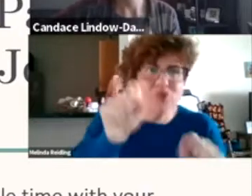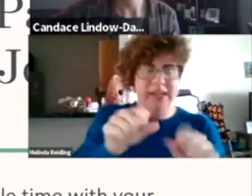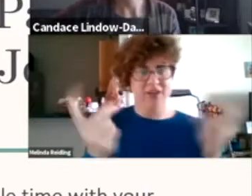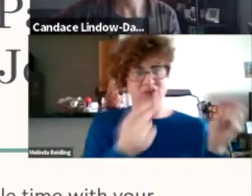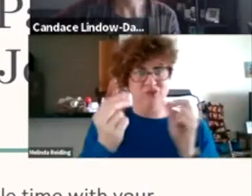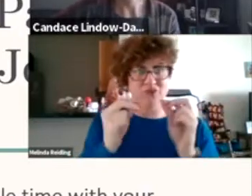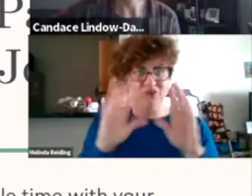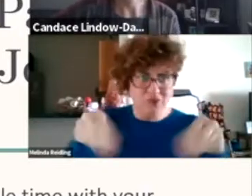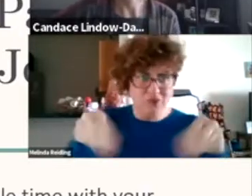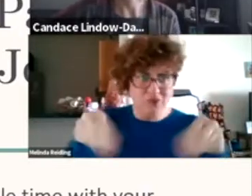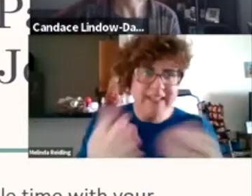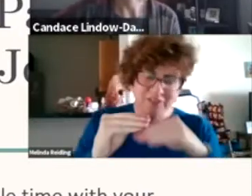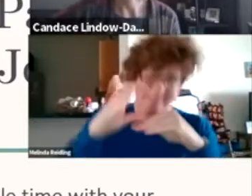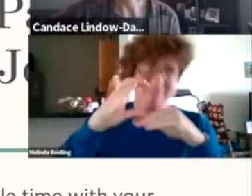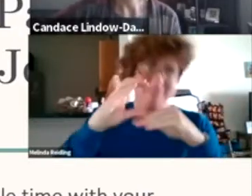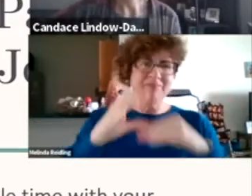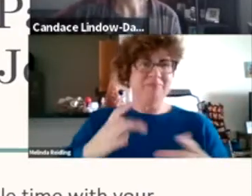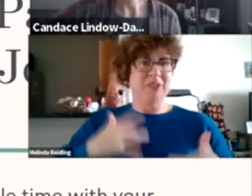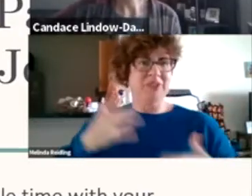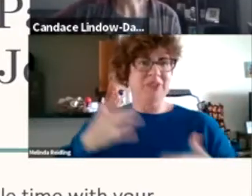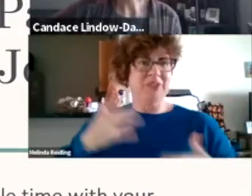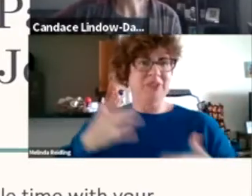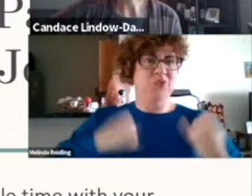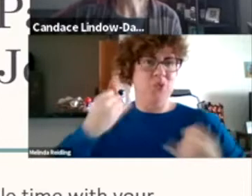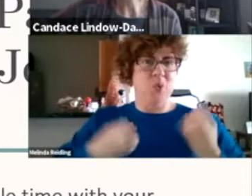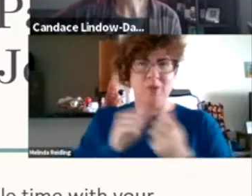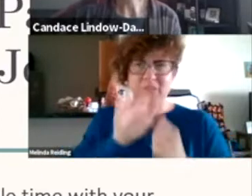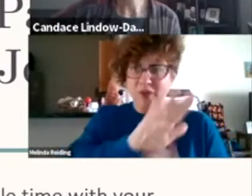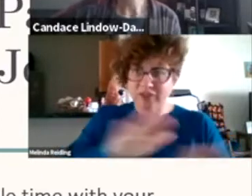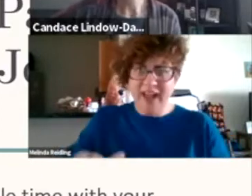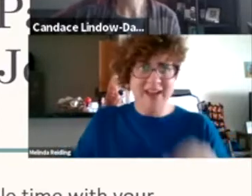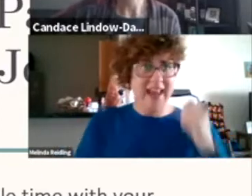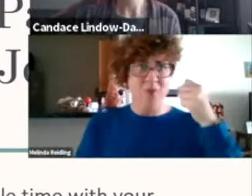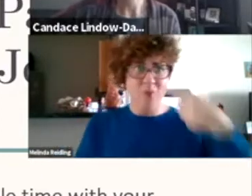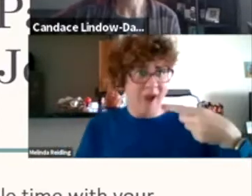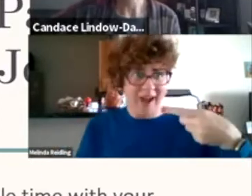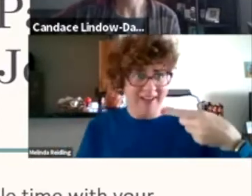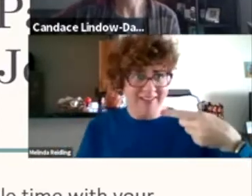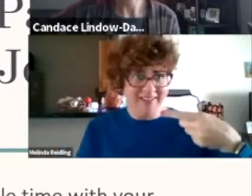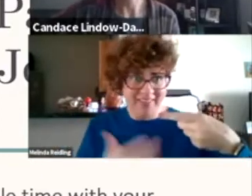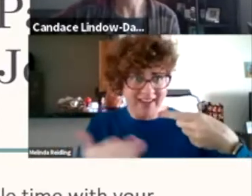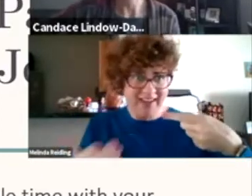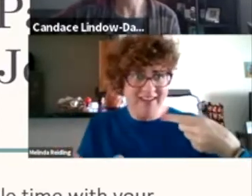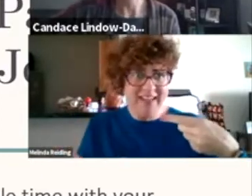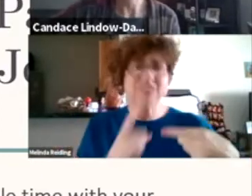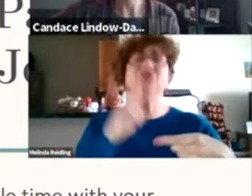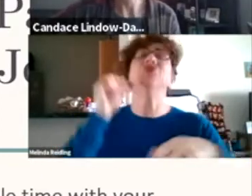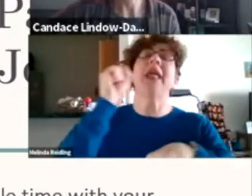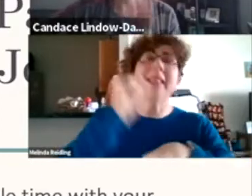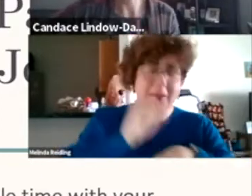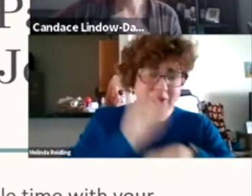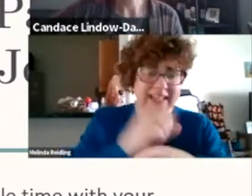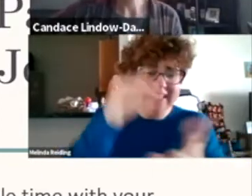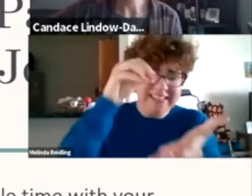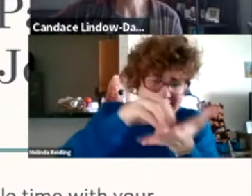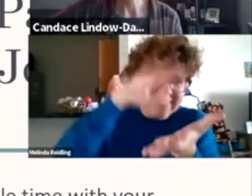your experience with your child. And one really is just to deliberately schedule time. And I know it sounds so silly, and I